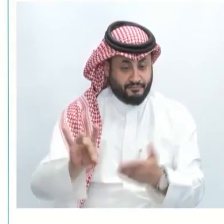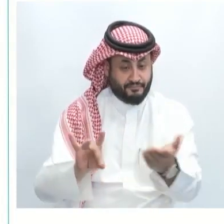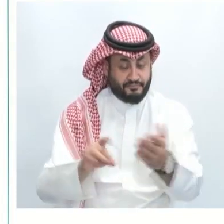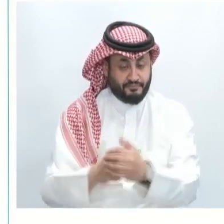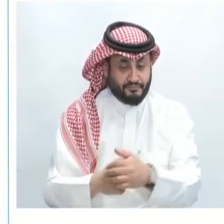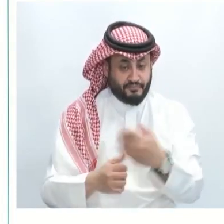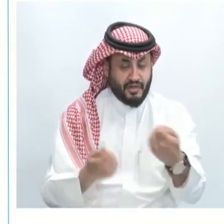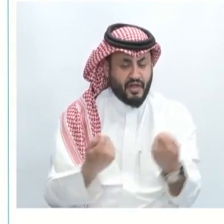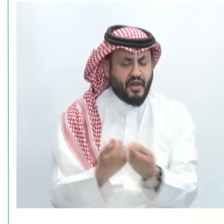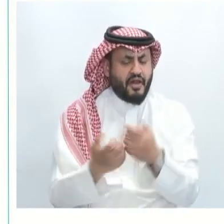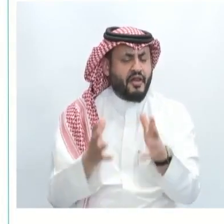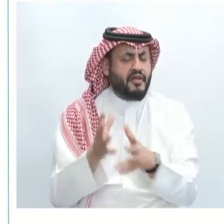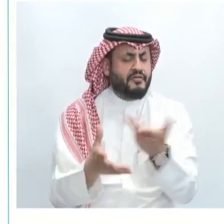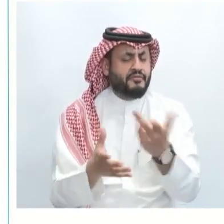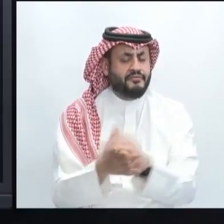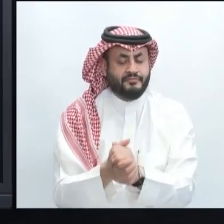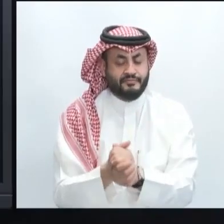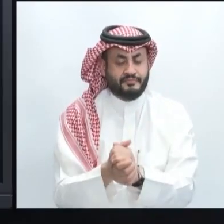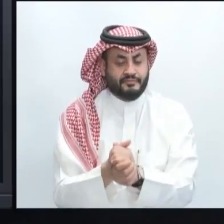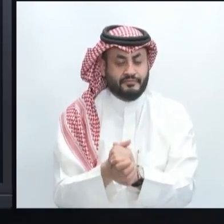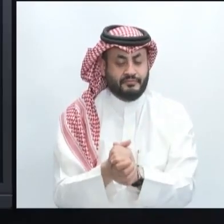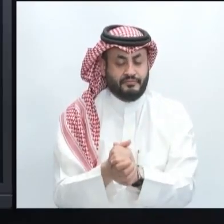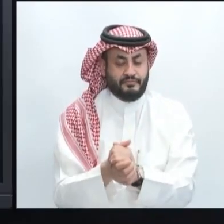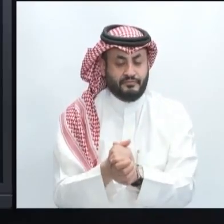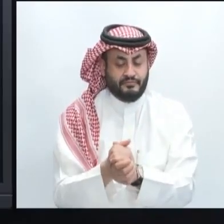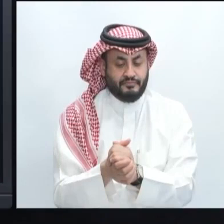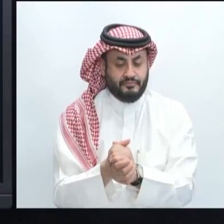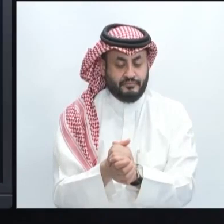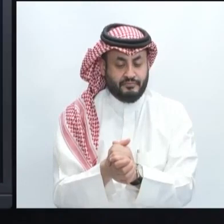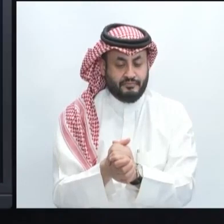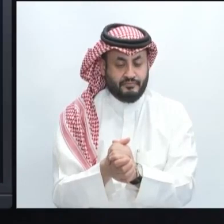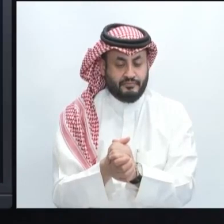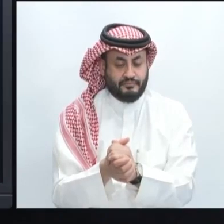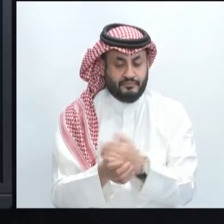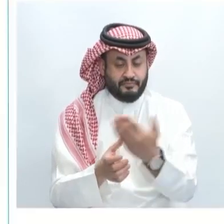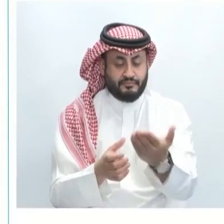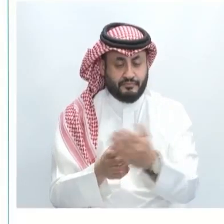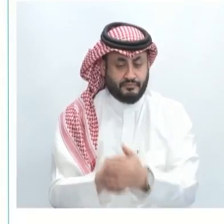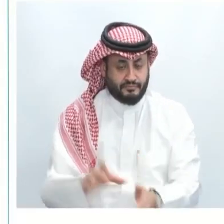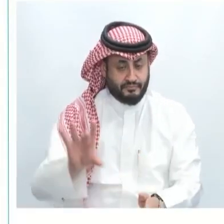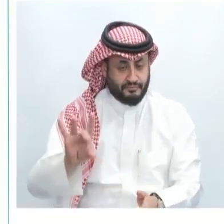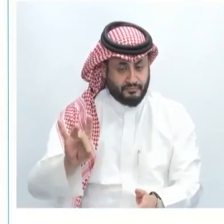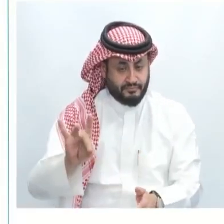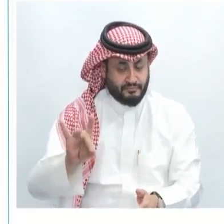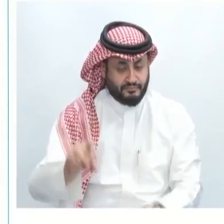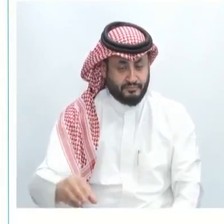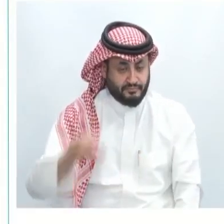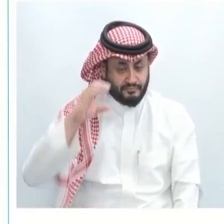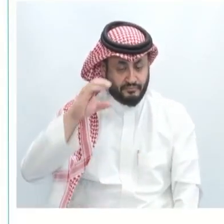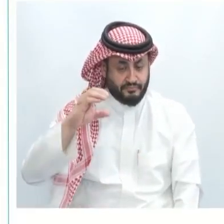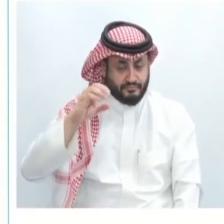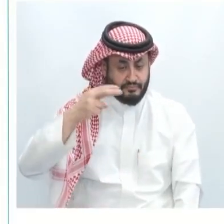number eight, and here we have cherries. So we would say eight